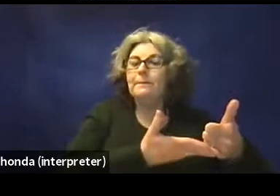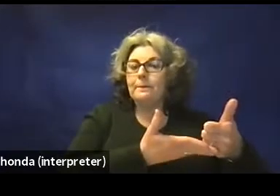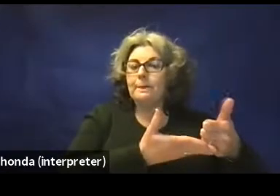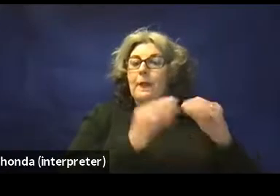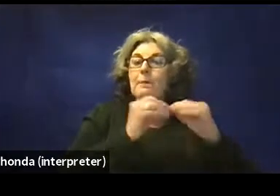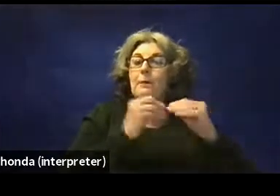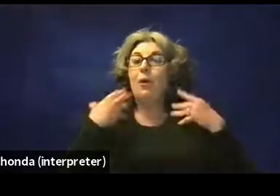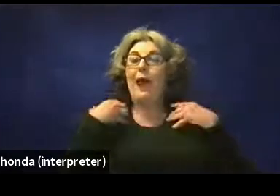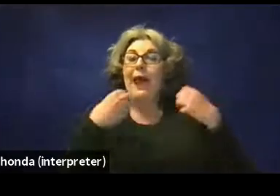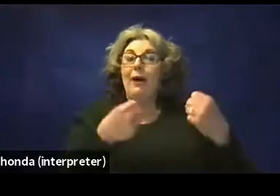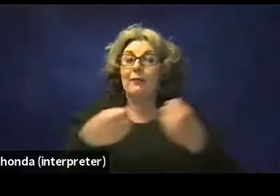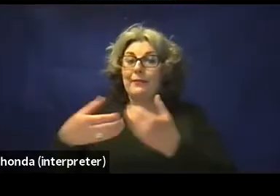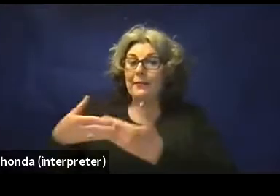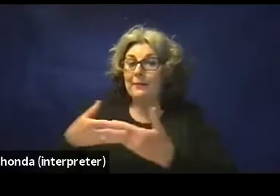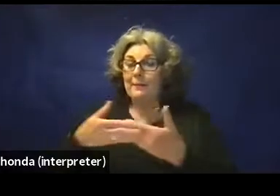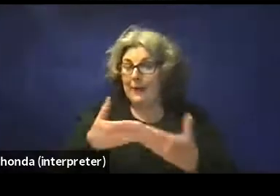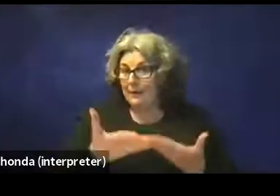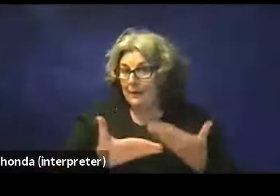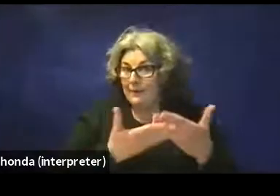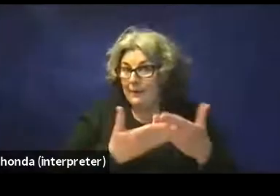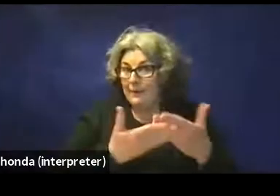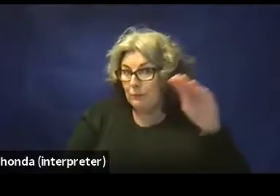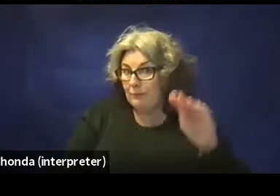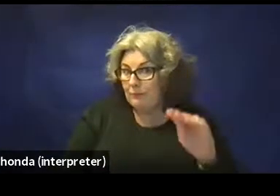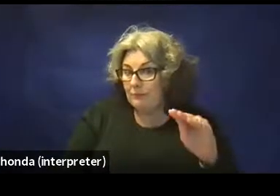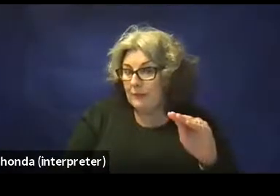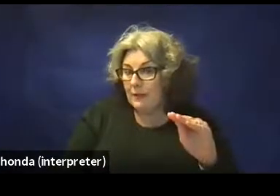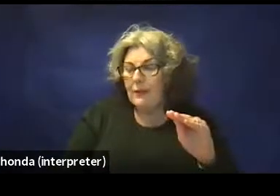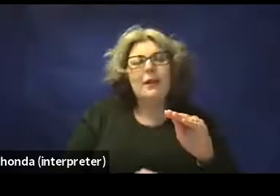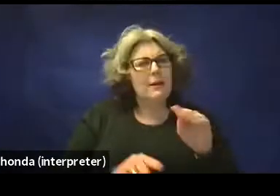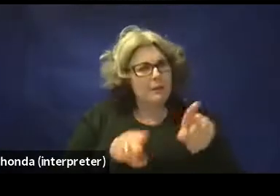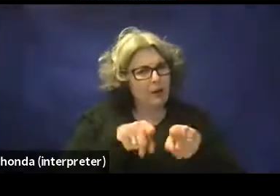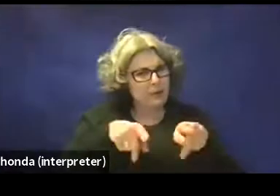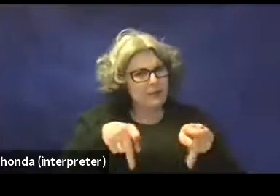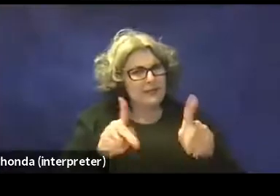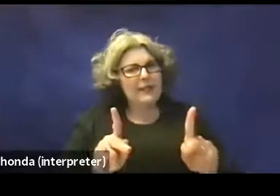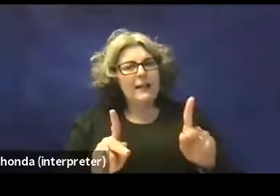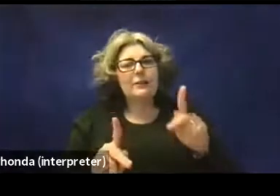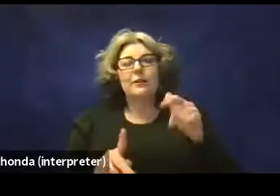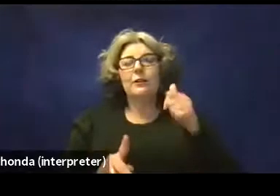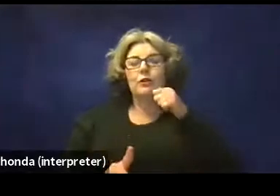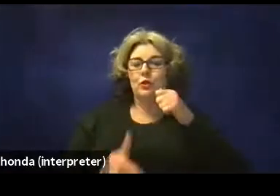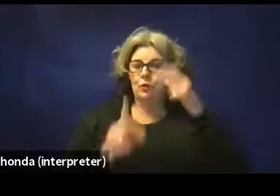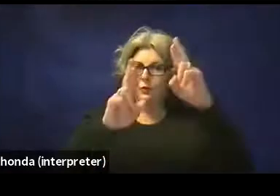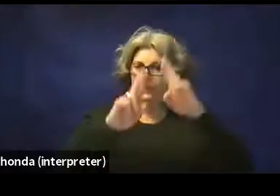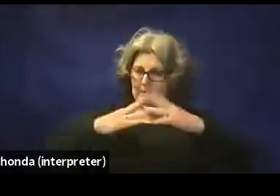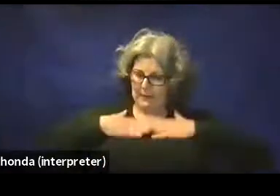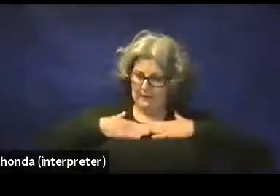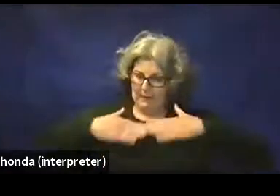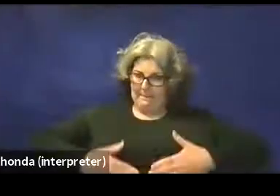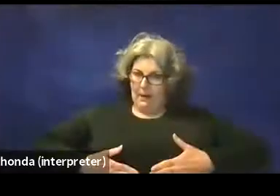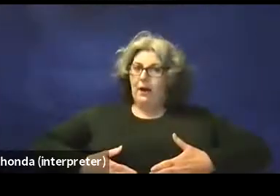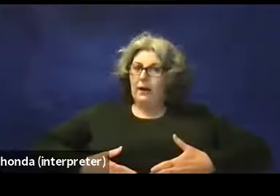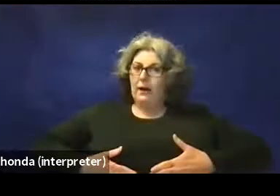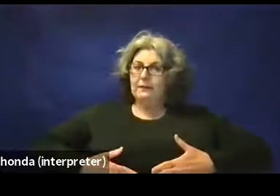more healthy birth rates in our city. But also it allows them to respect their bodies and know what type